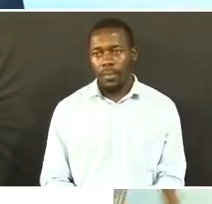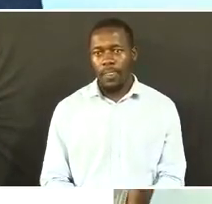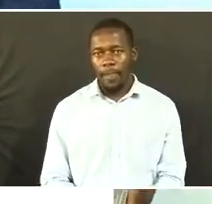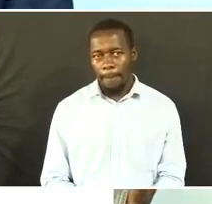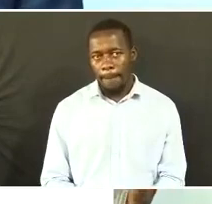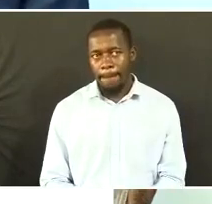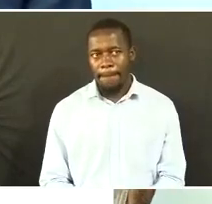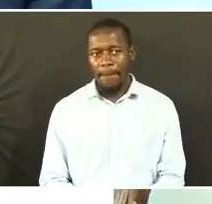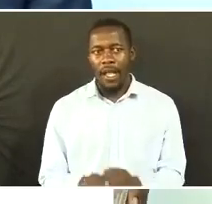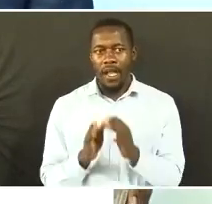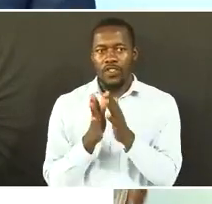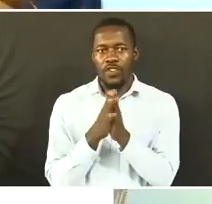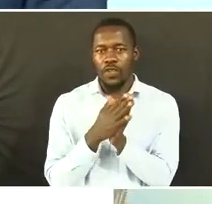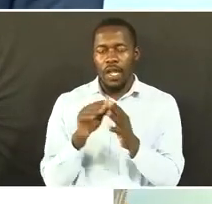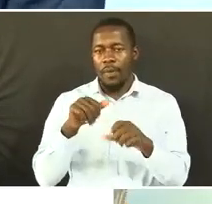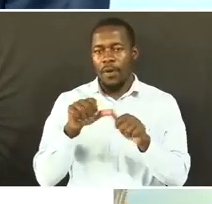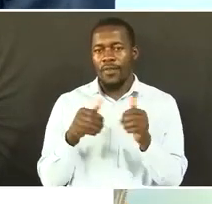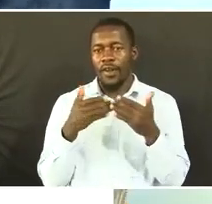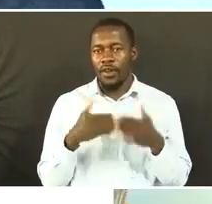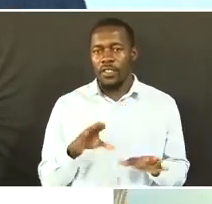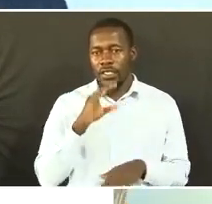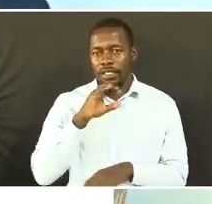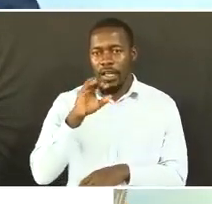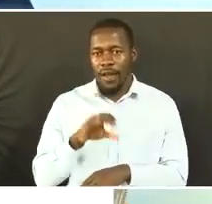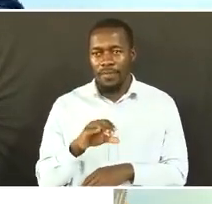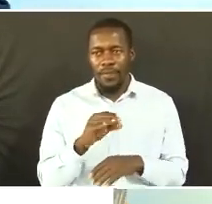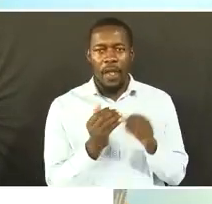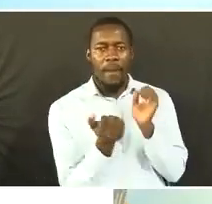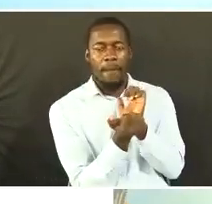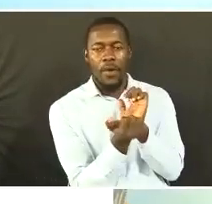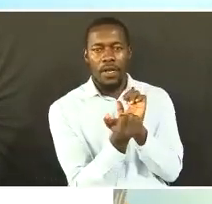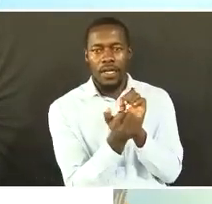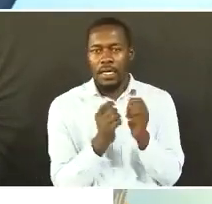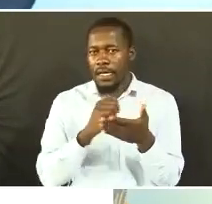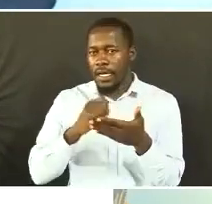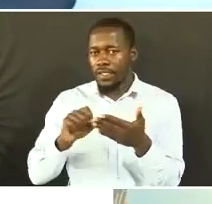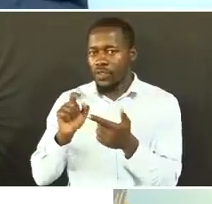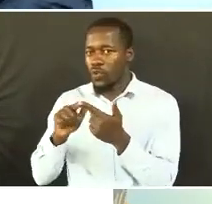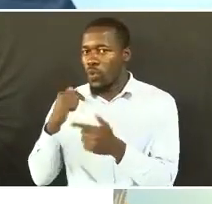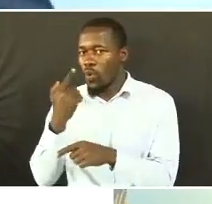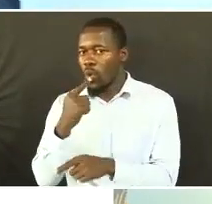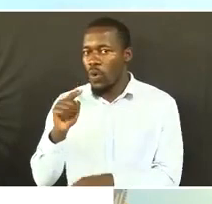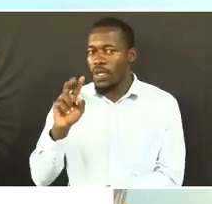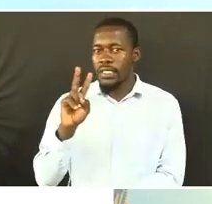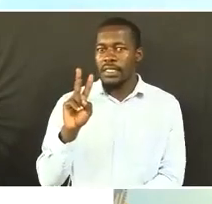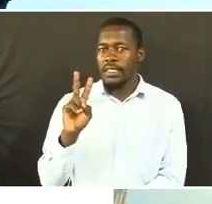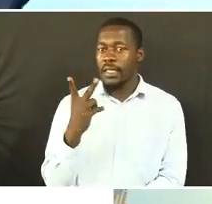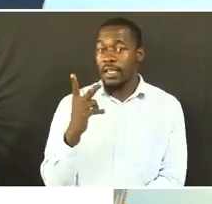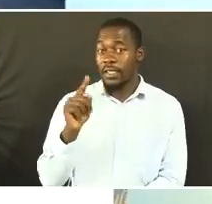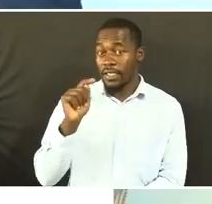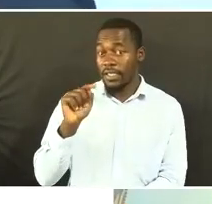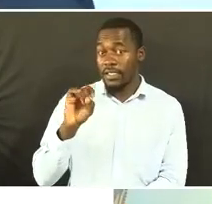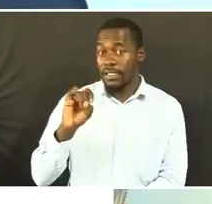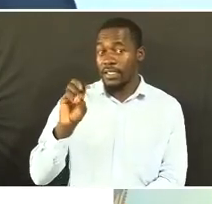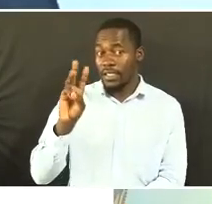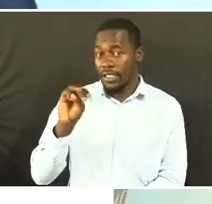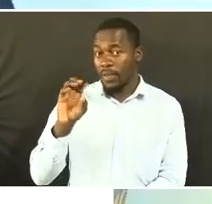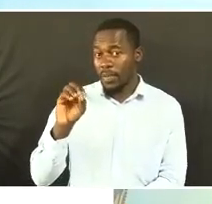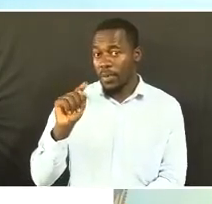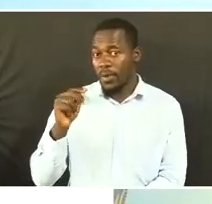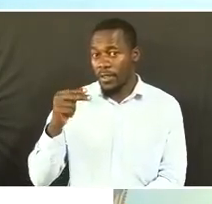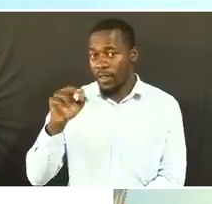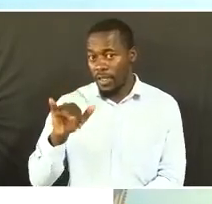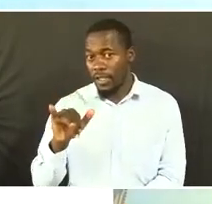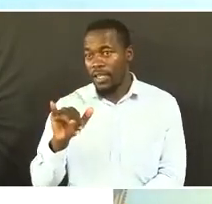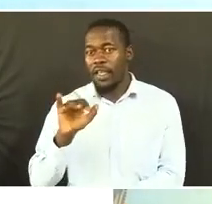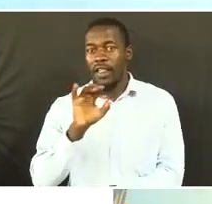prodigal son. Paul writes to Timothy in 2 Timothy chapter 3 verse 15, and he tells him